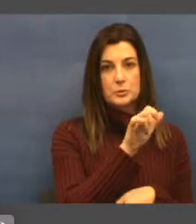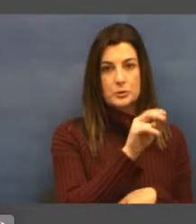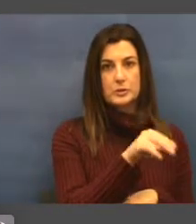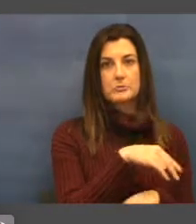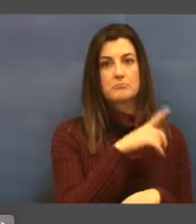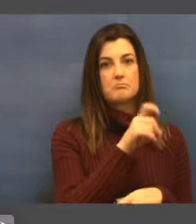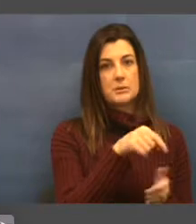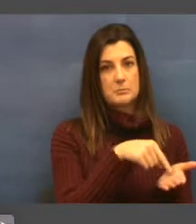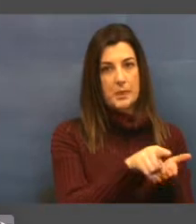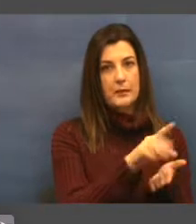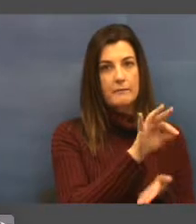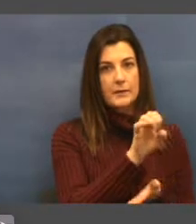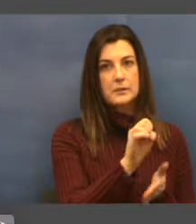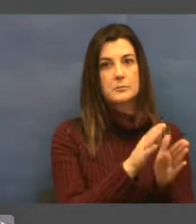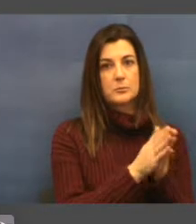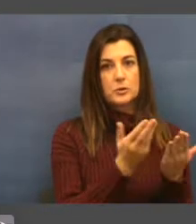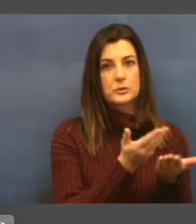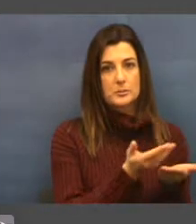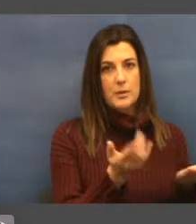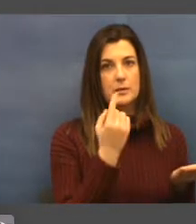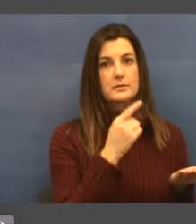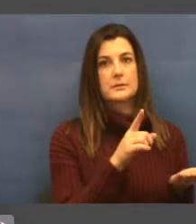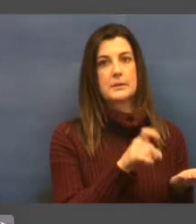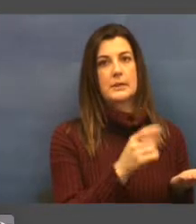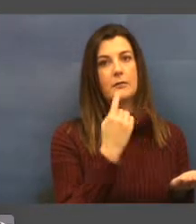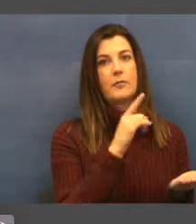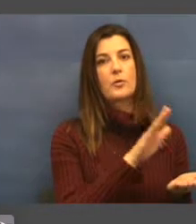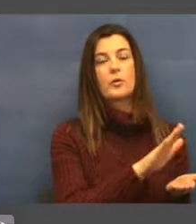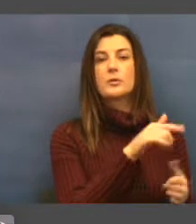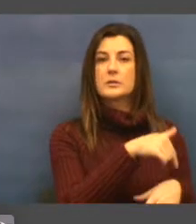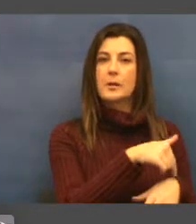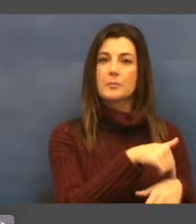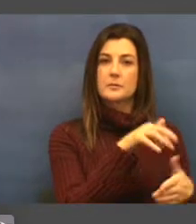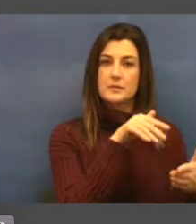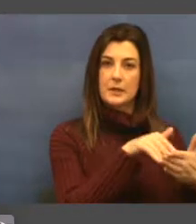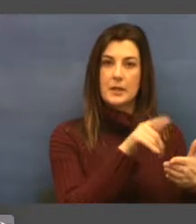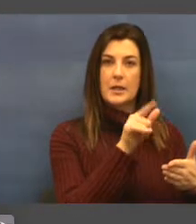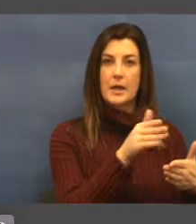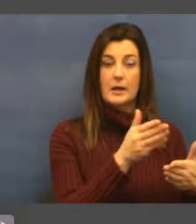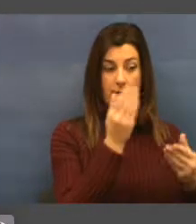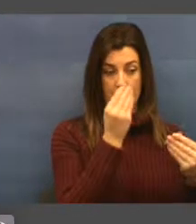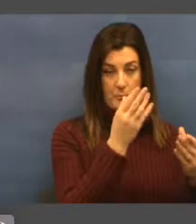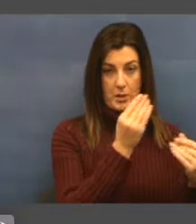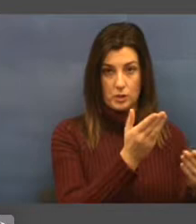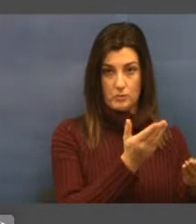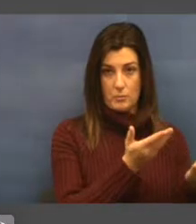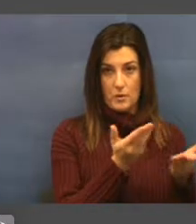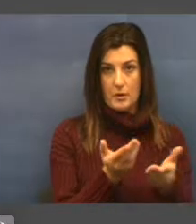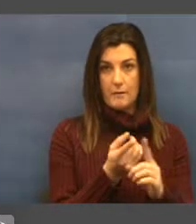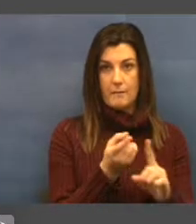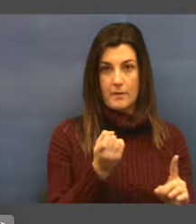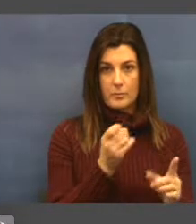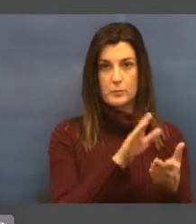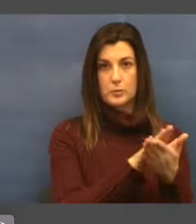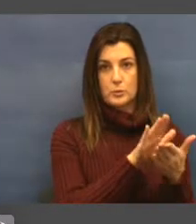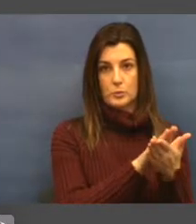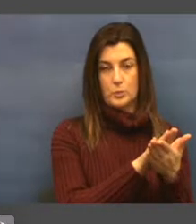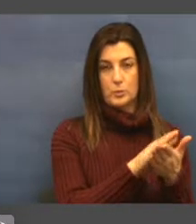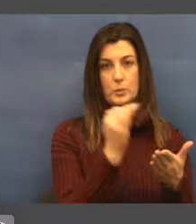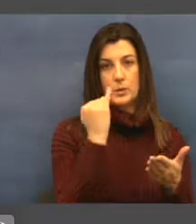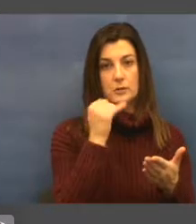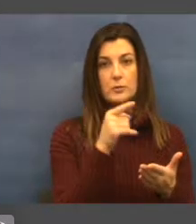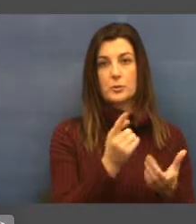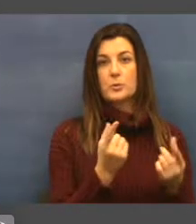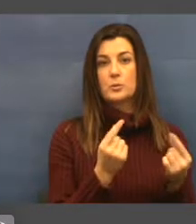mandatory fees, books and supplies required for your period of study, and that information is provided by the institution. So if